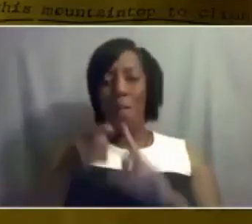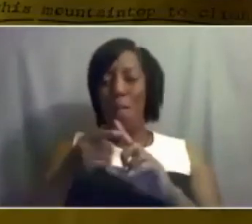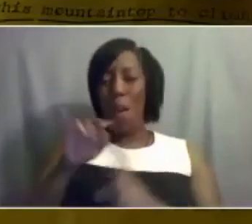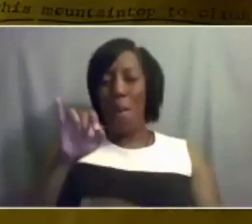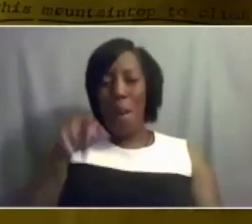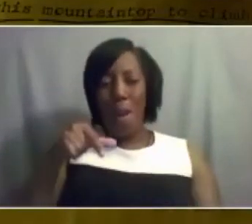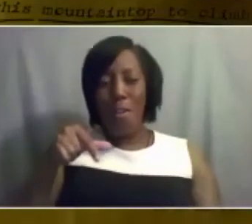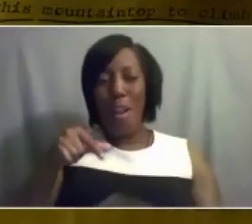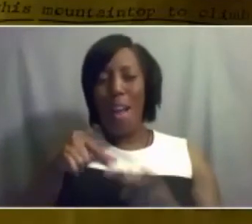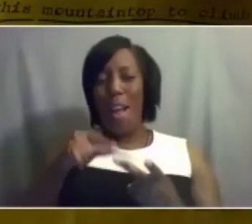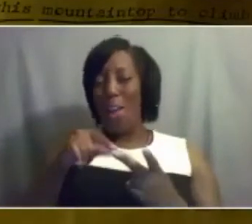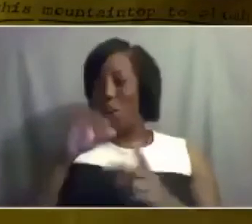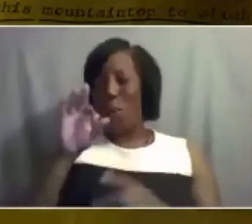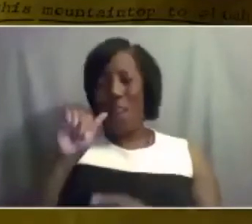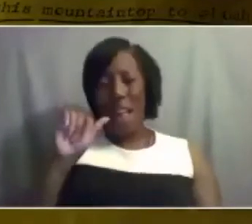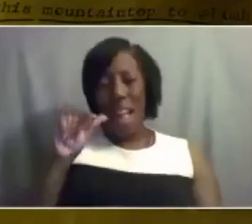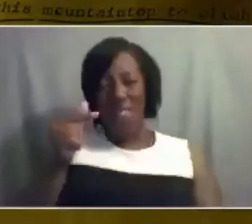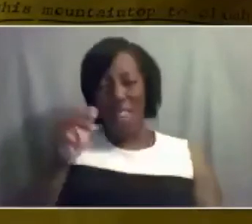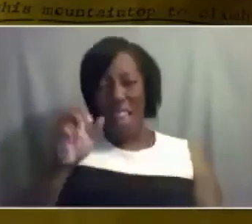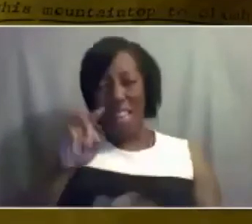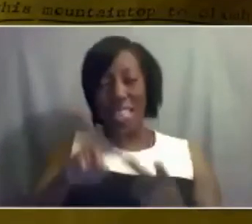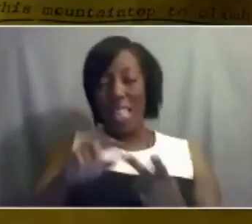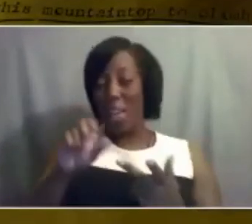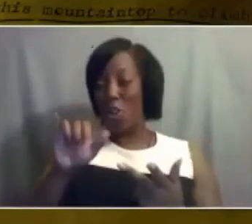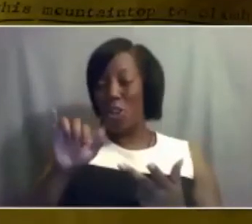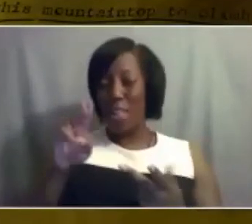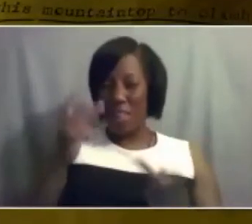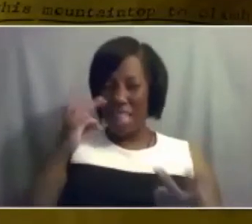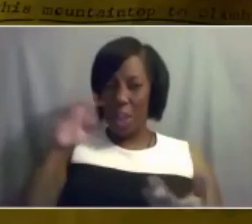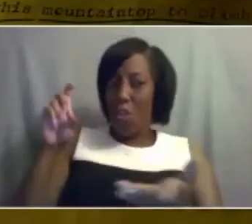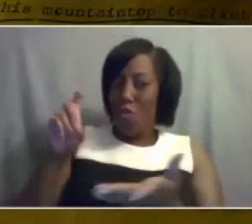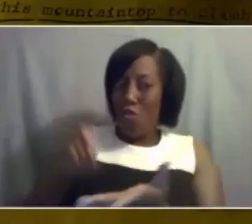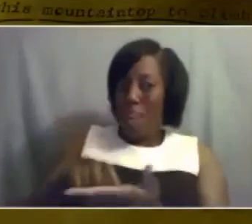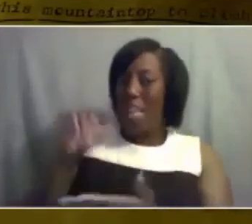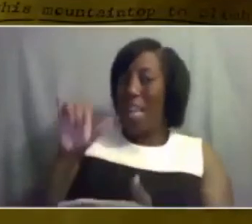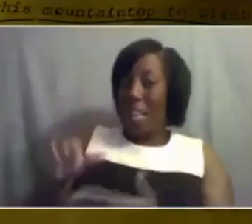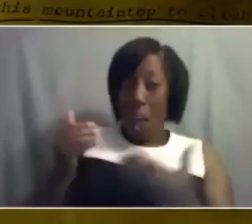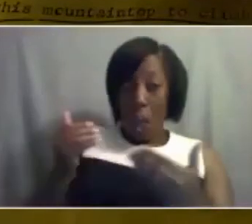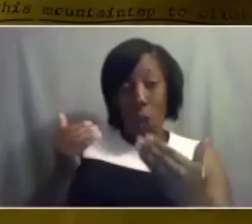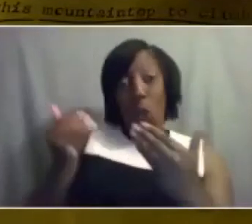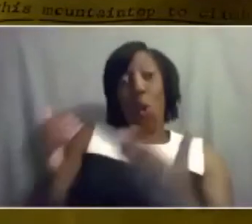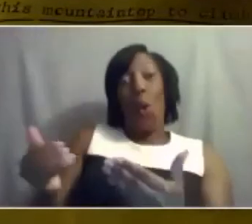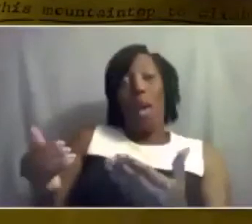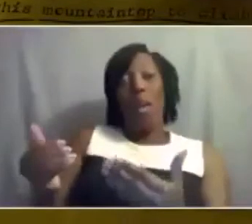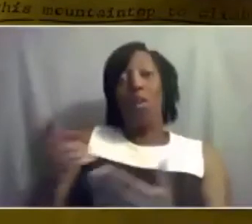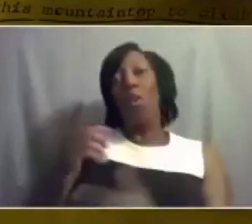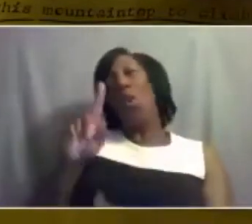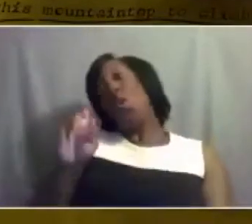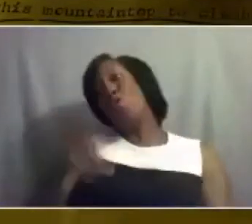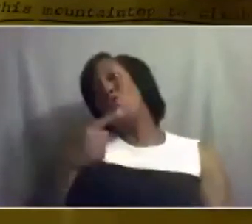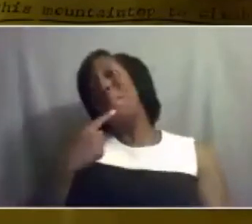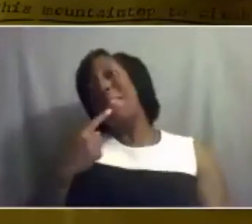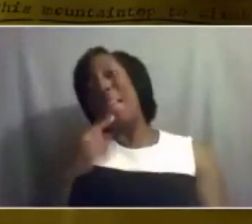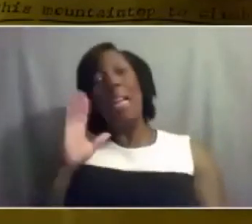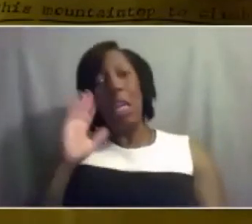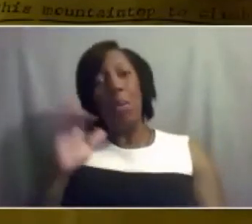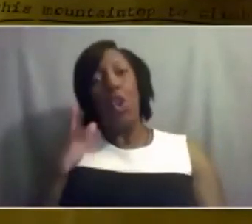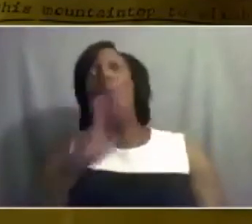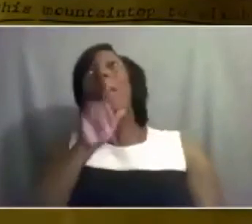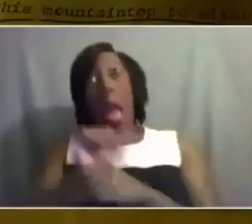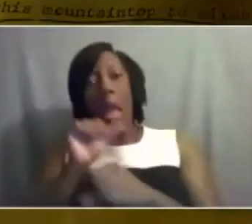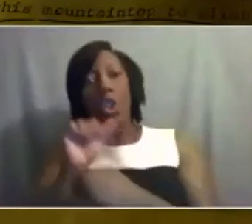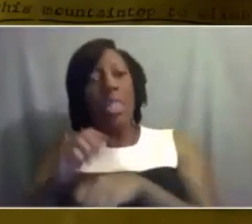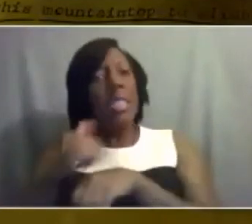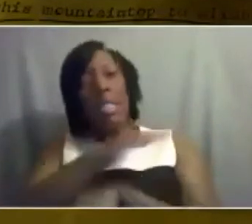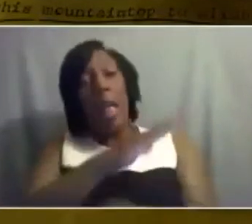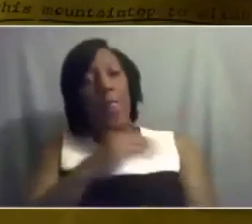And so I think Biden should recognize that and go ahead and do what Trump said he was going to do but didn't do, which is to actually bring them home. Learning